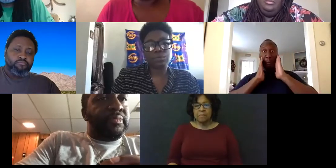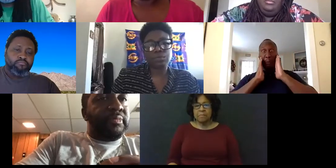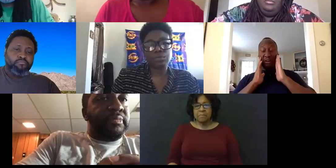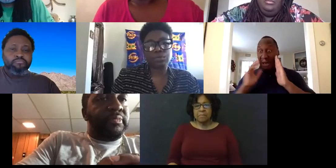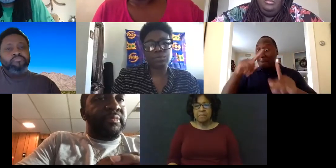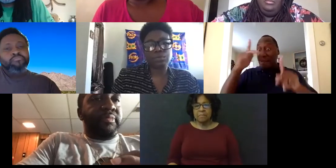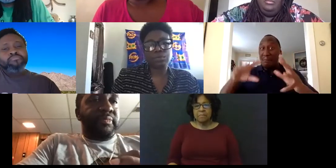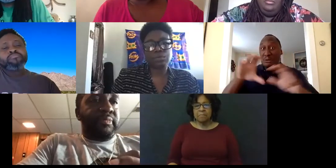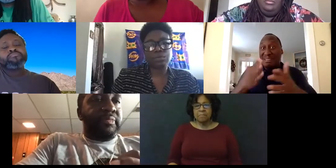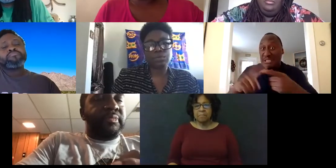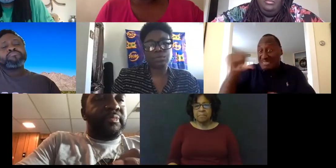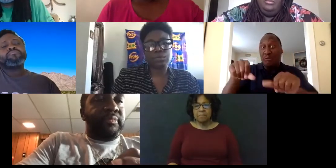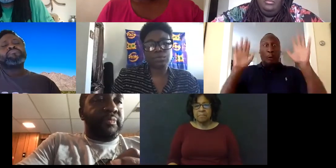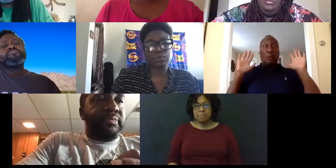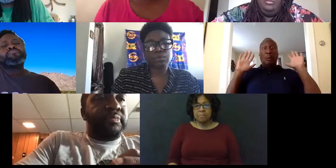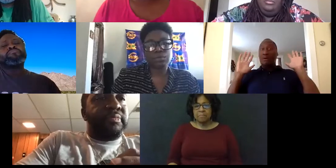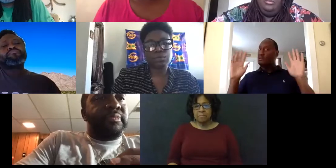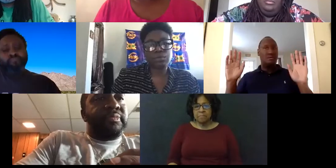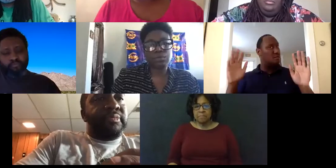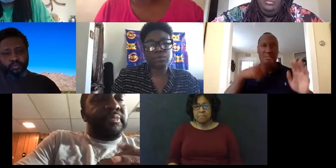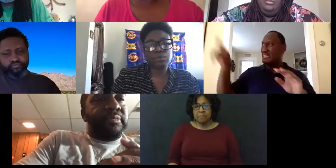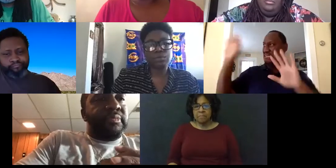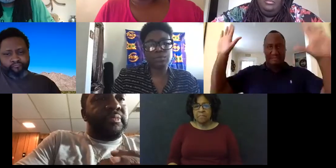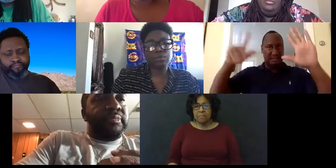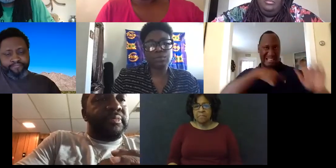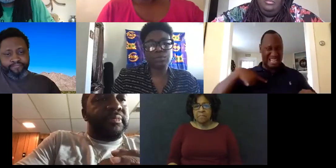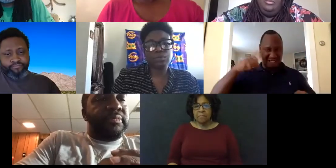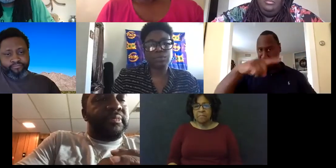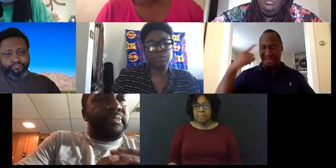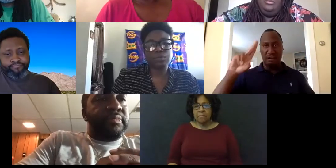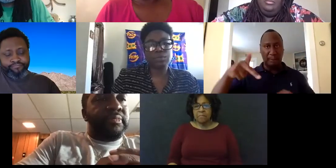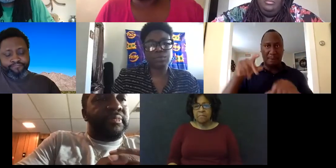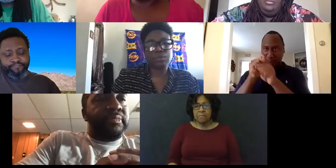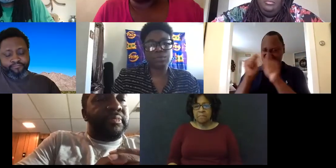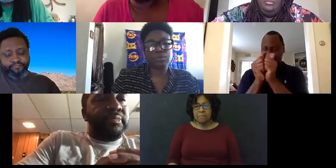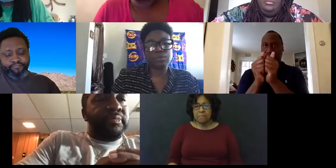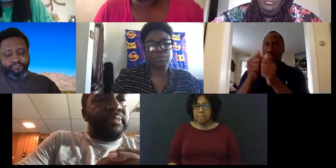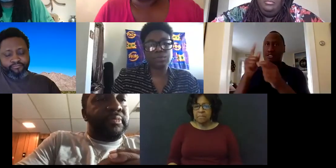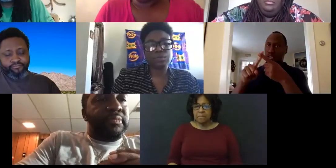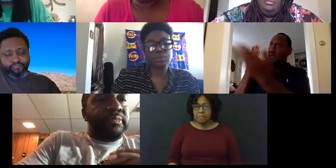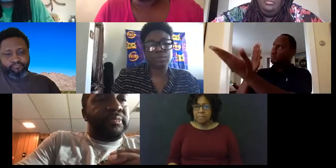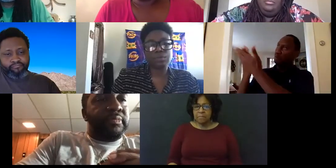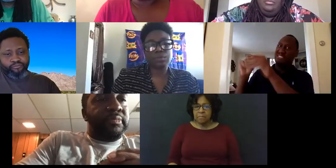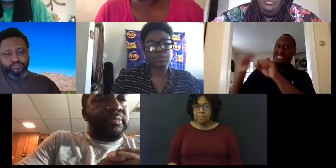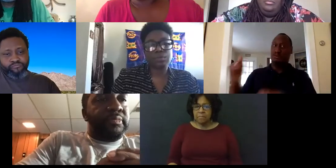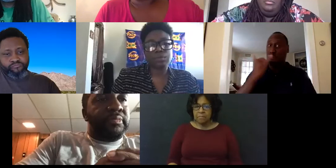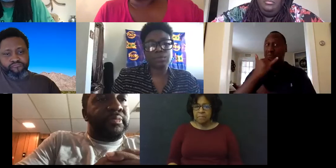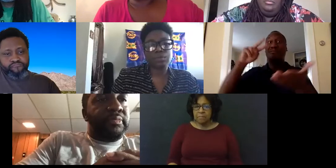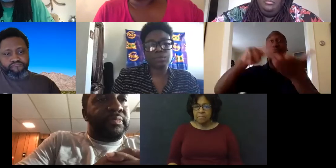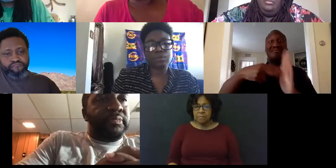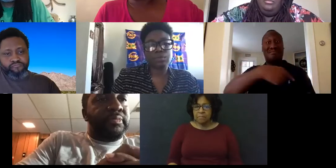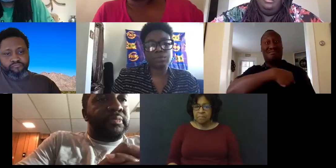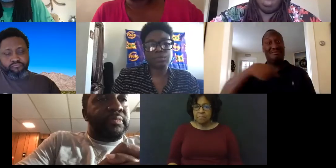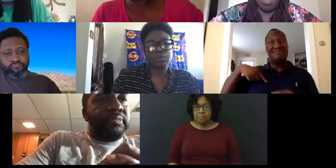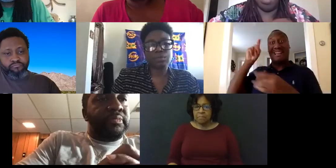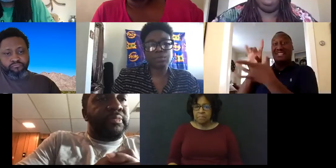black and, you know, people are standoffish and, you know, they don't want to help. So we have to black up and really